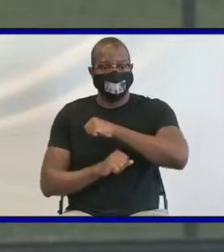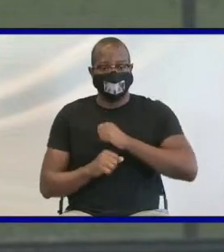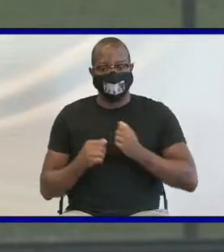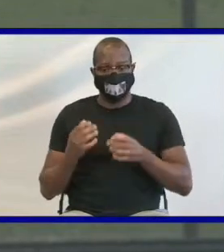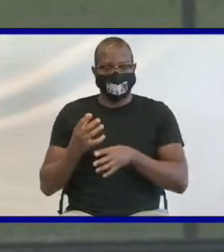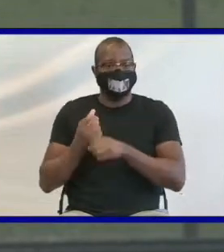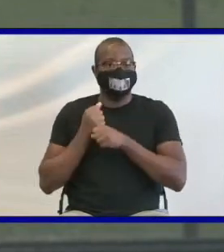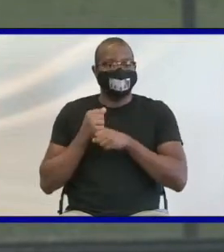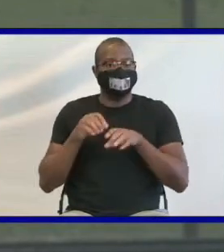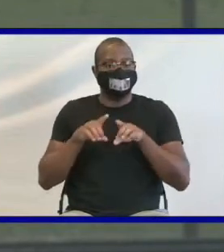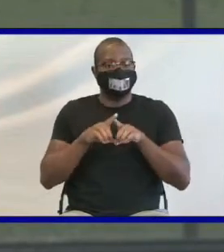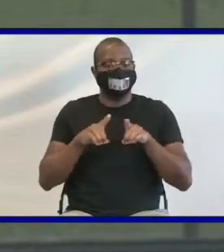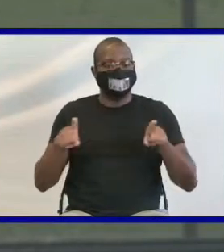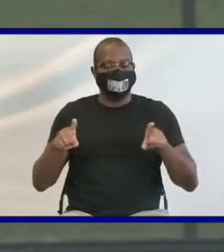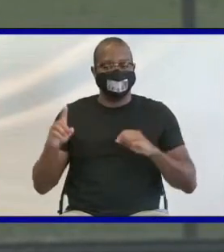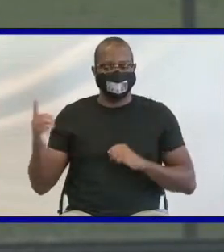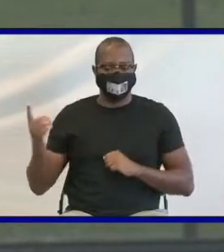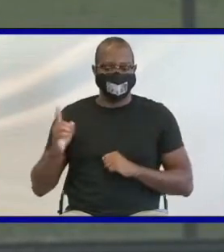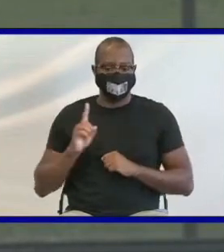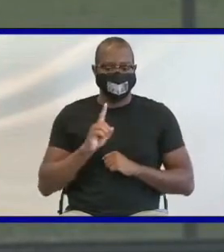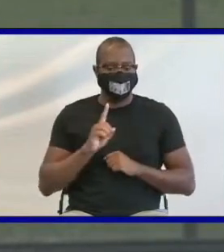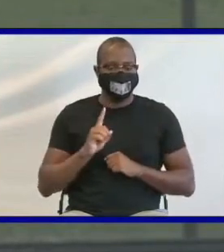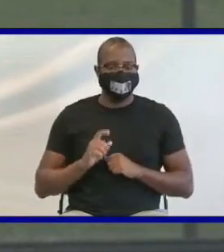directions of the marshals.